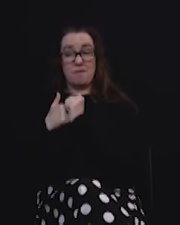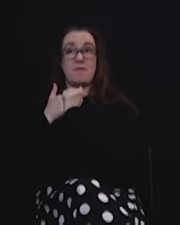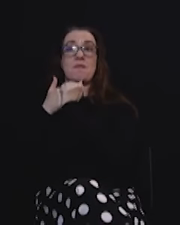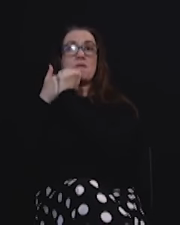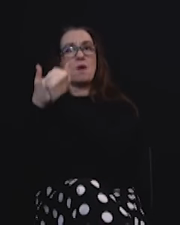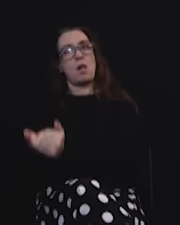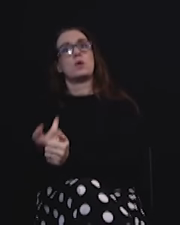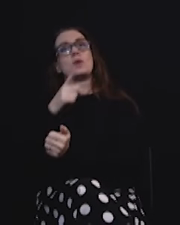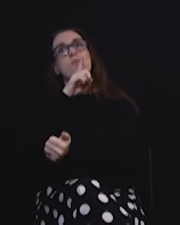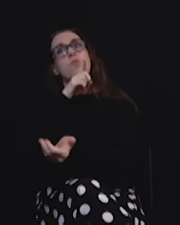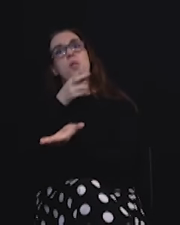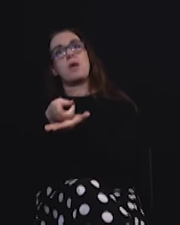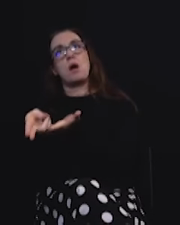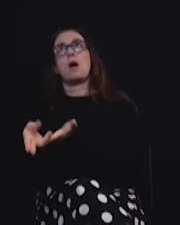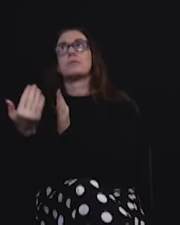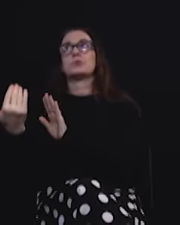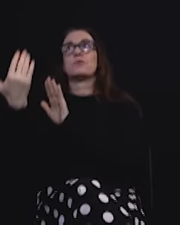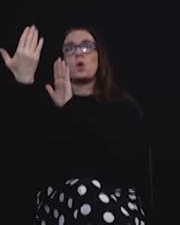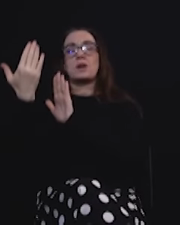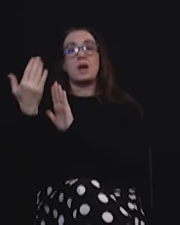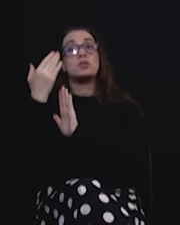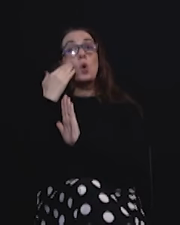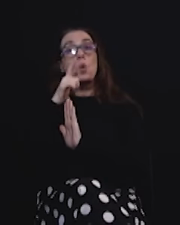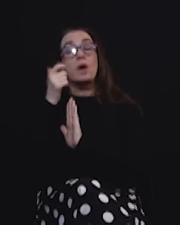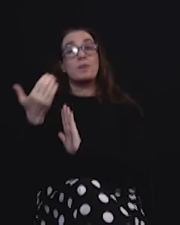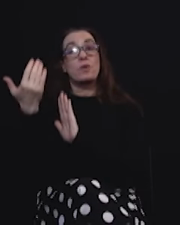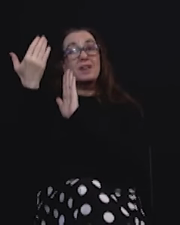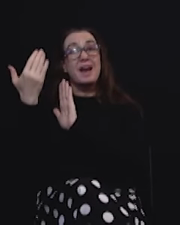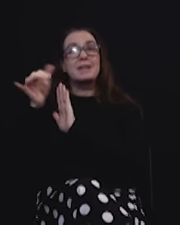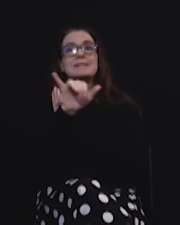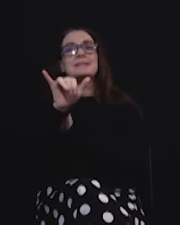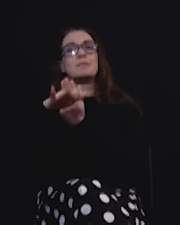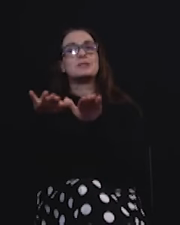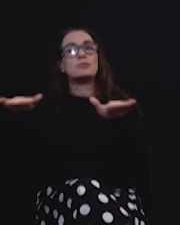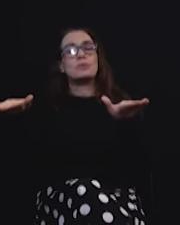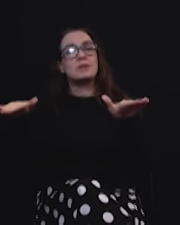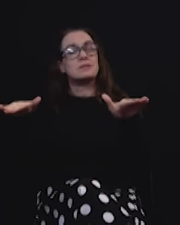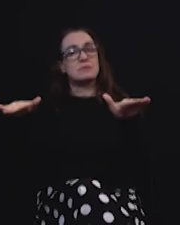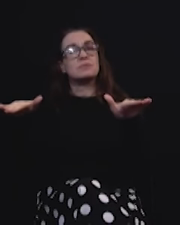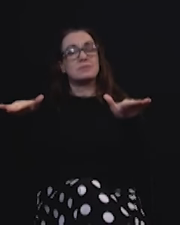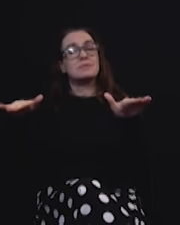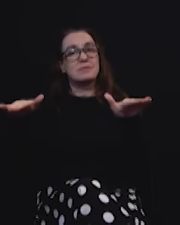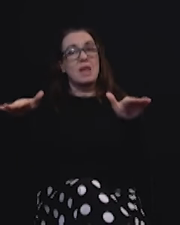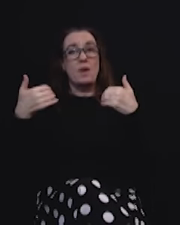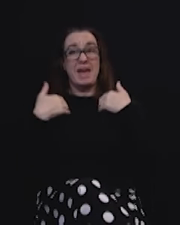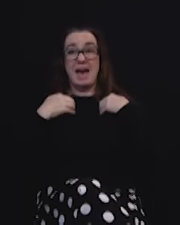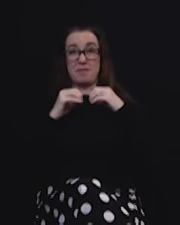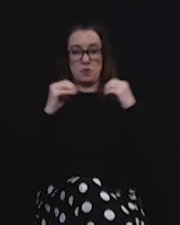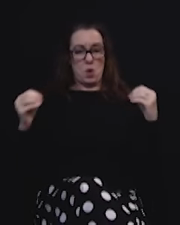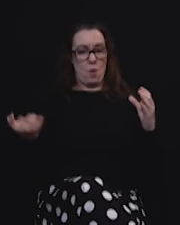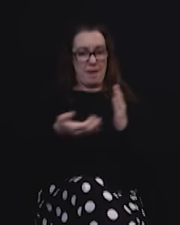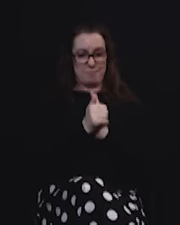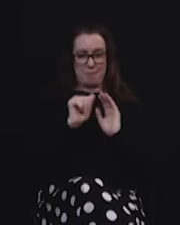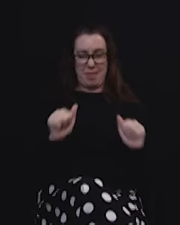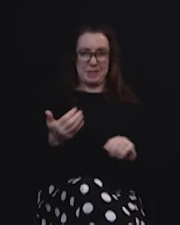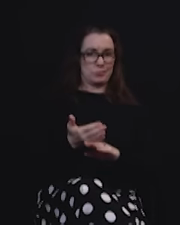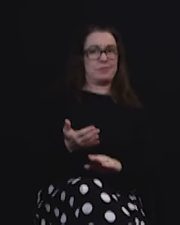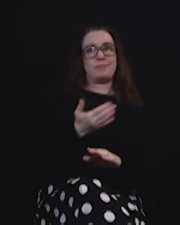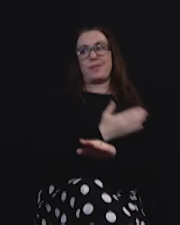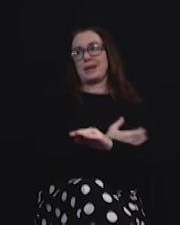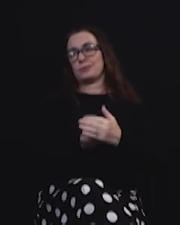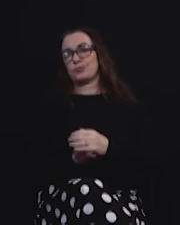all truly are before God. And you know who we are before God? We are like children. We have no real ability to advance or to